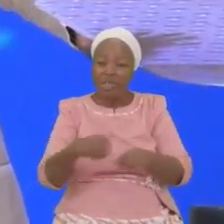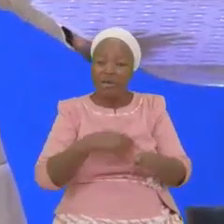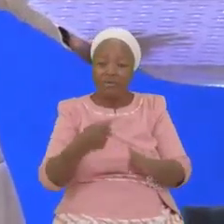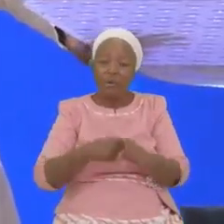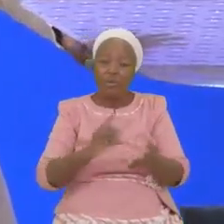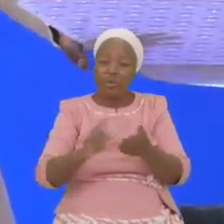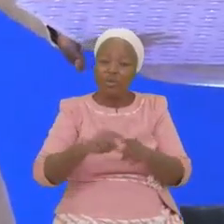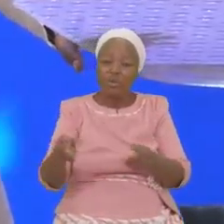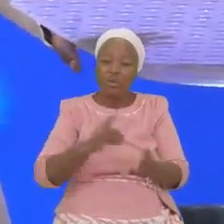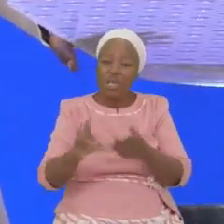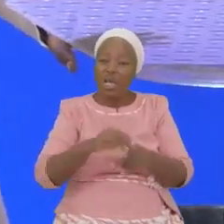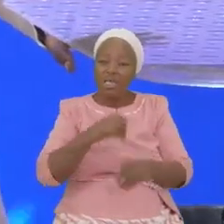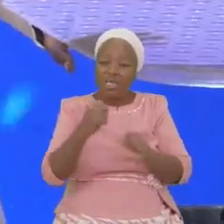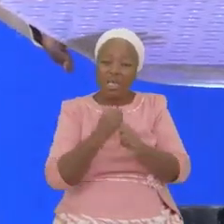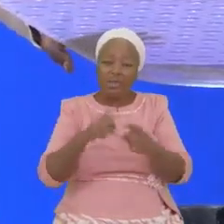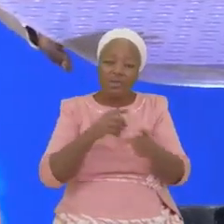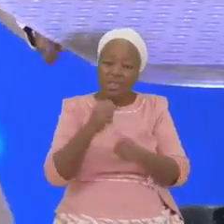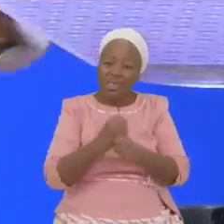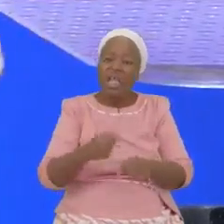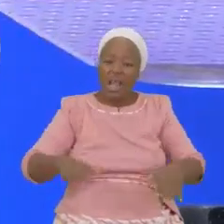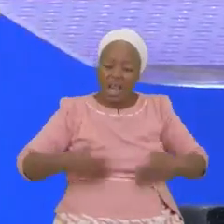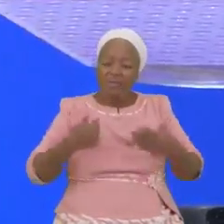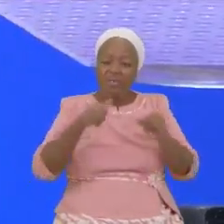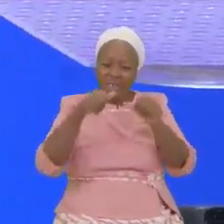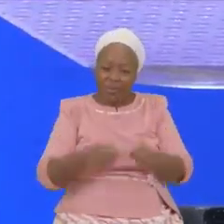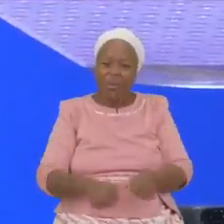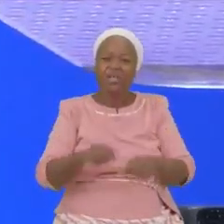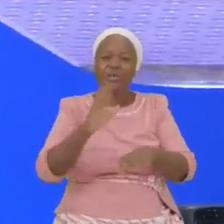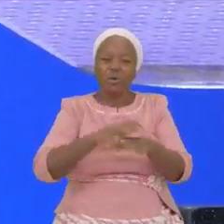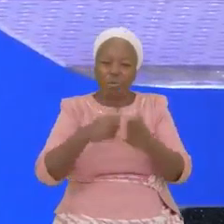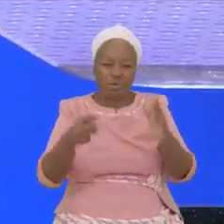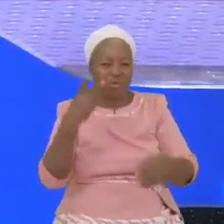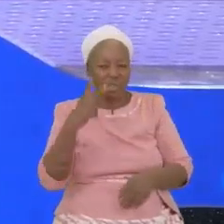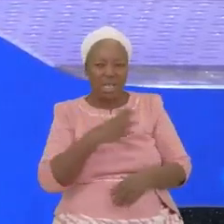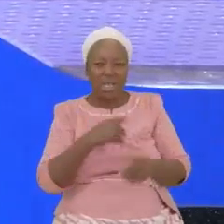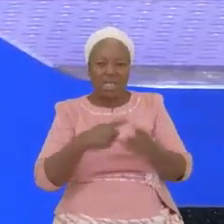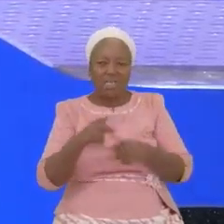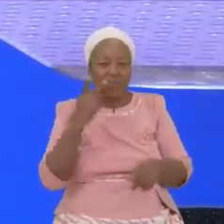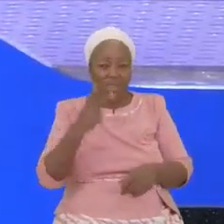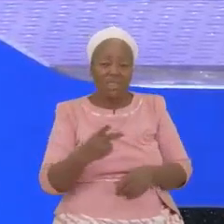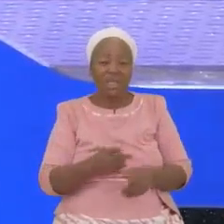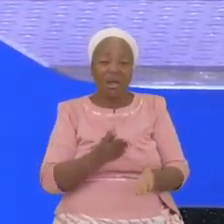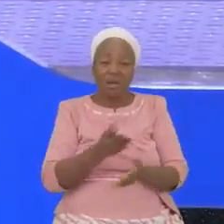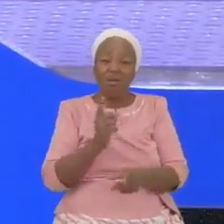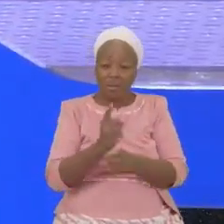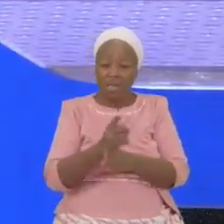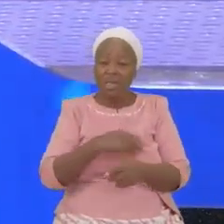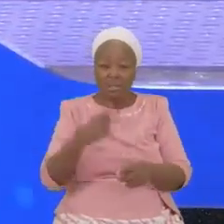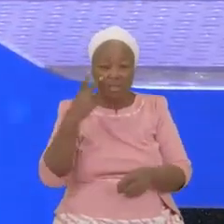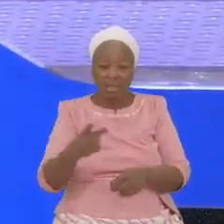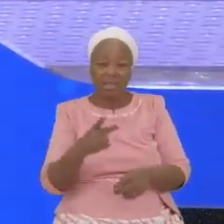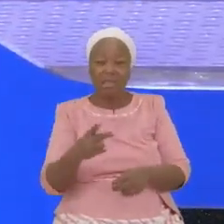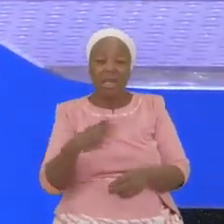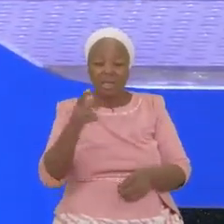year to year, life depends on what you see. And if you see right and you see the promise of